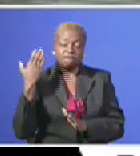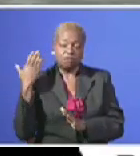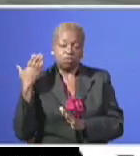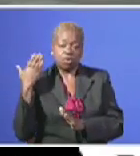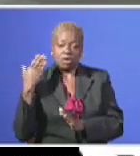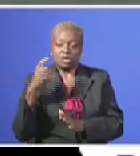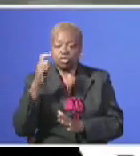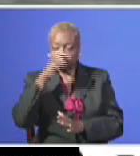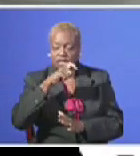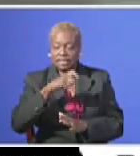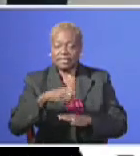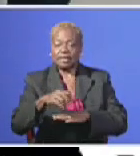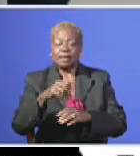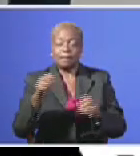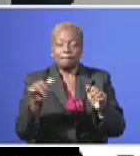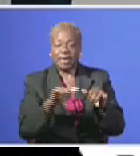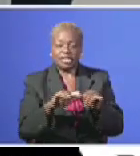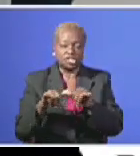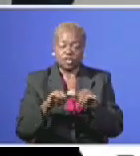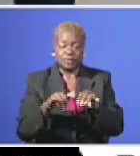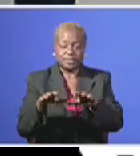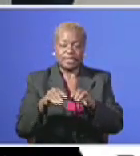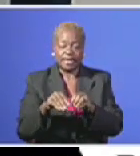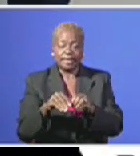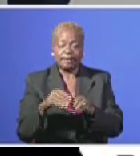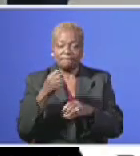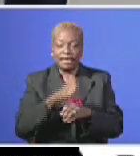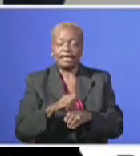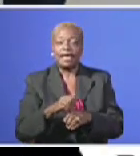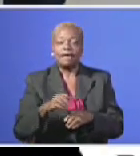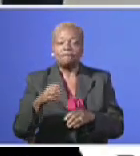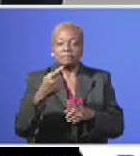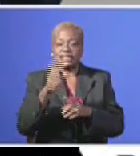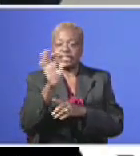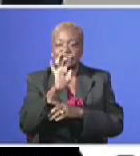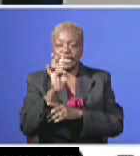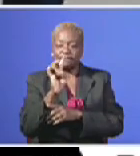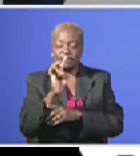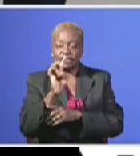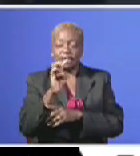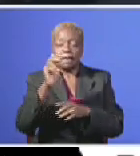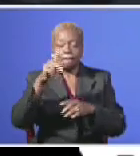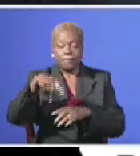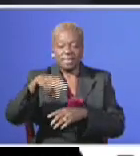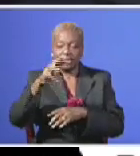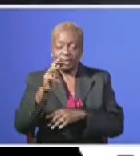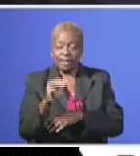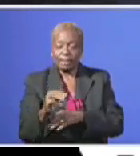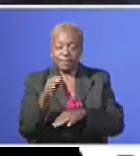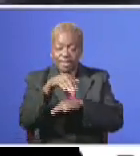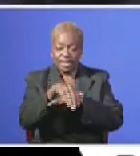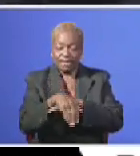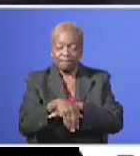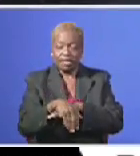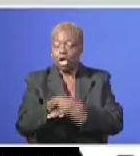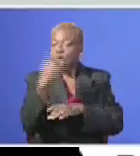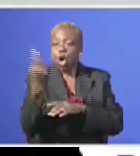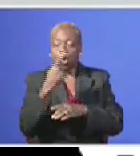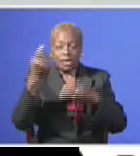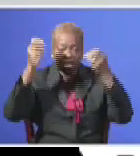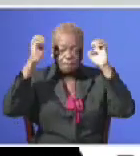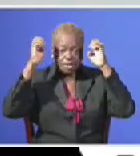for inter-island travel were set to take effect. Effective at 7 p.m., inter-island travel is restricted to cases of